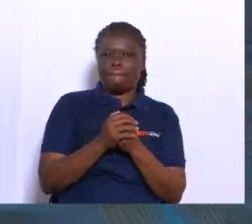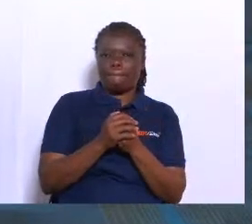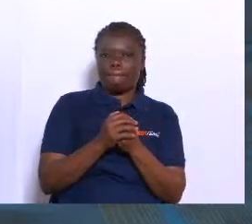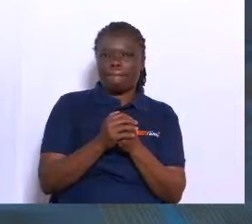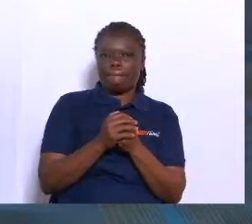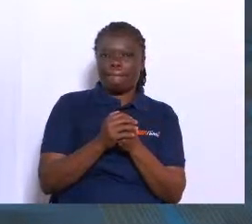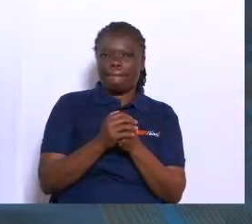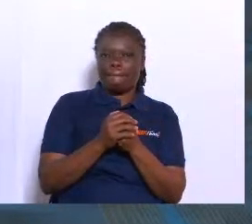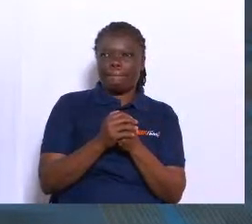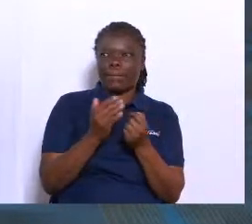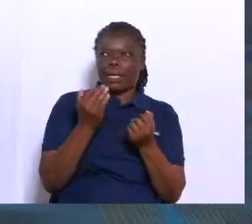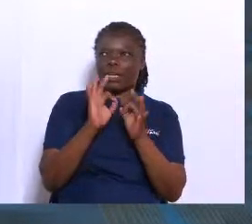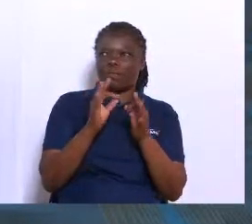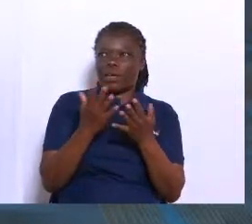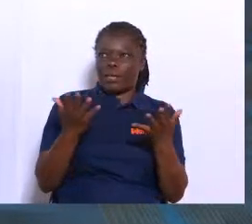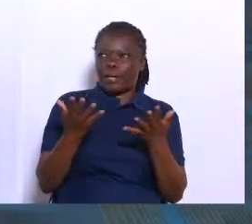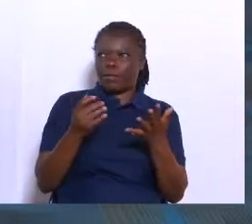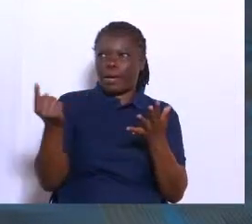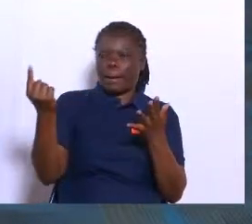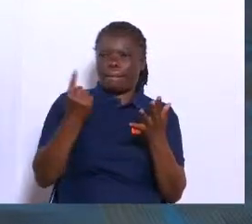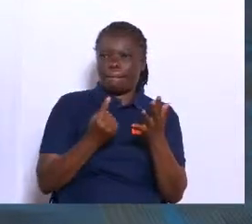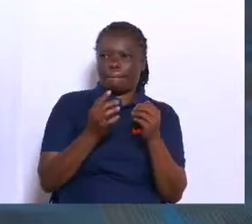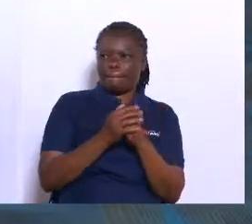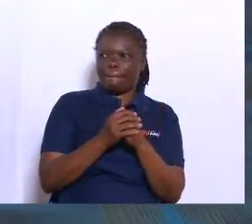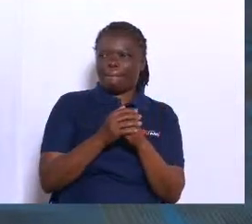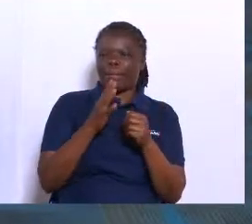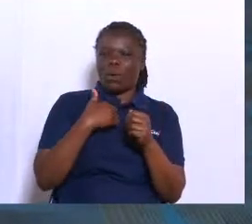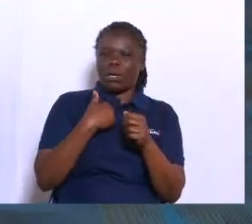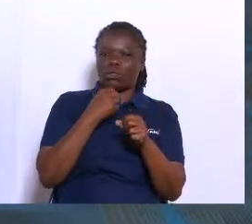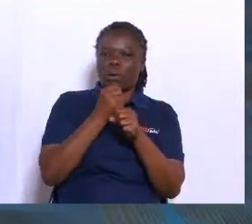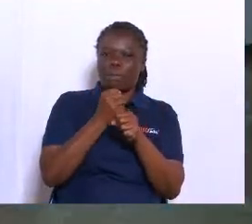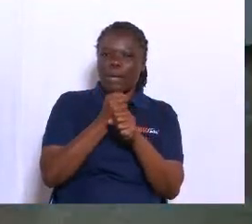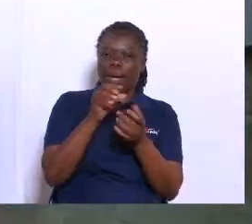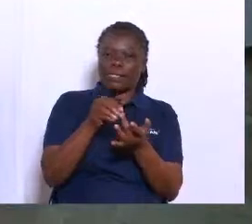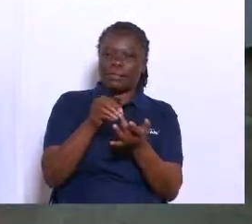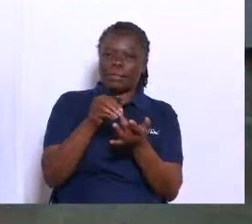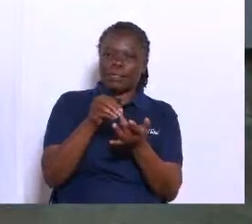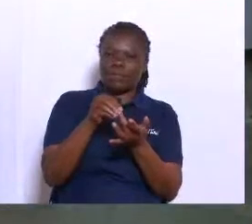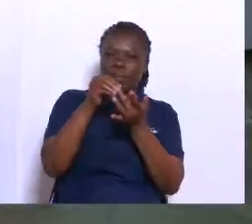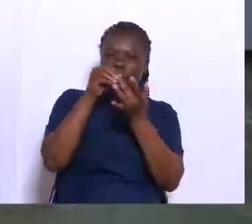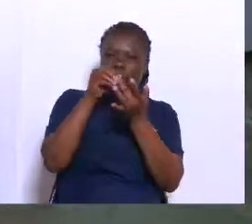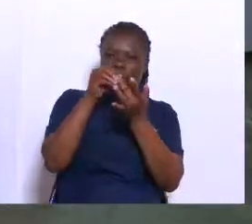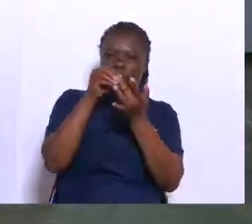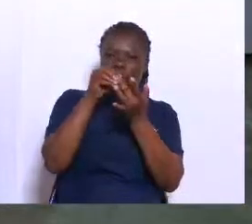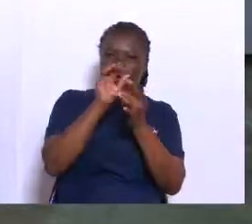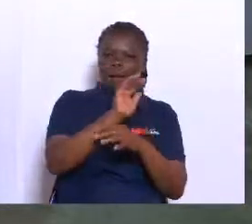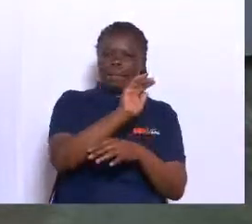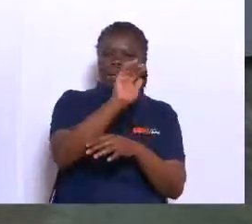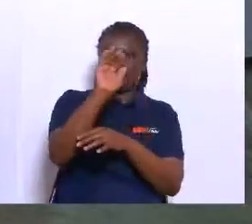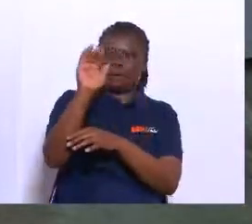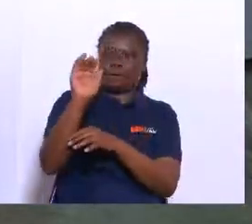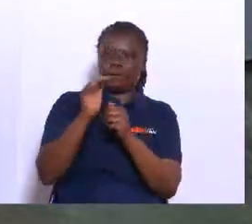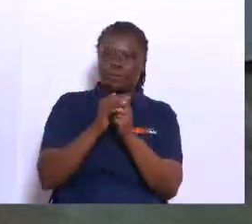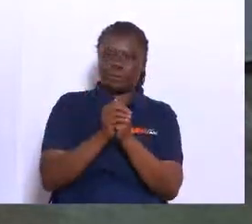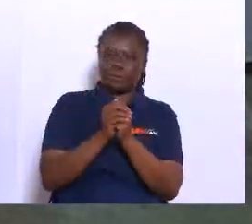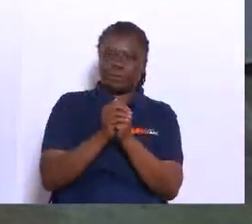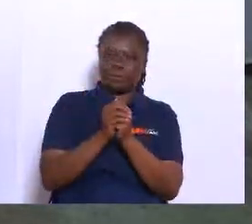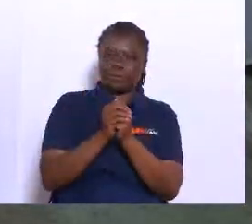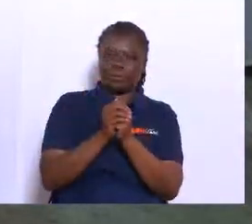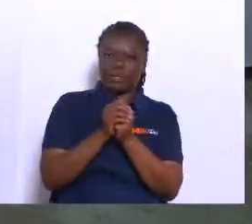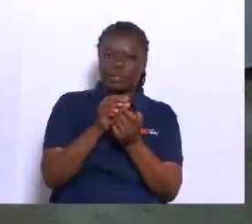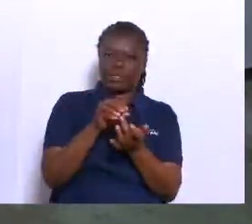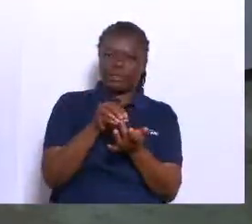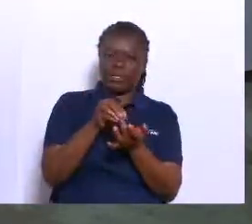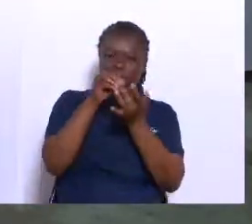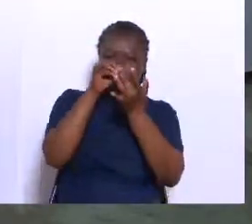appeal. If you're here, you can come. I want to make a very specific appeal. A very specific